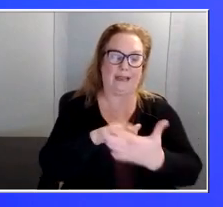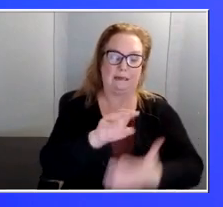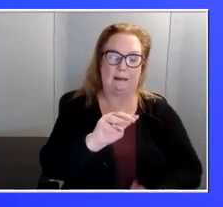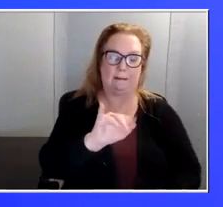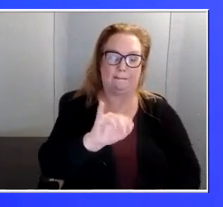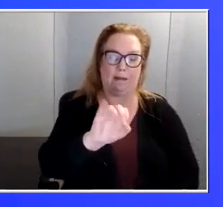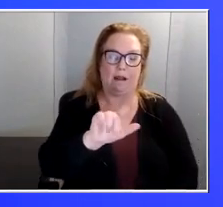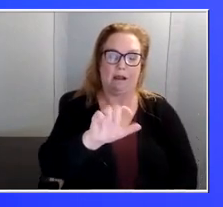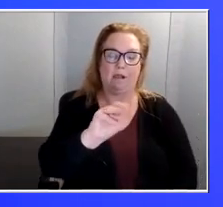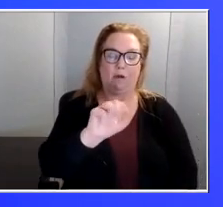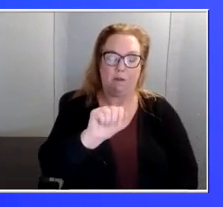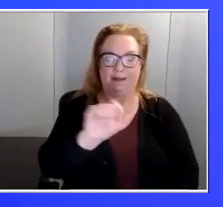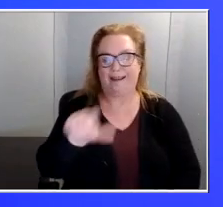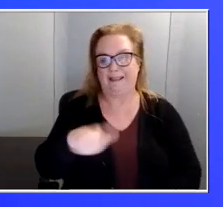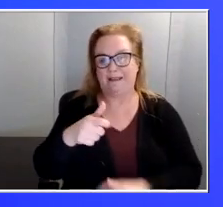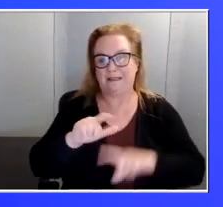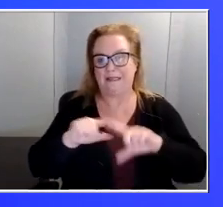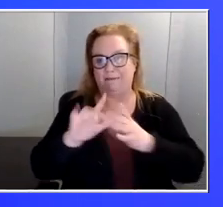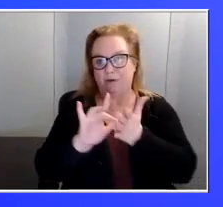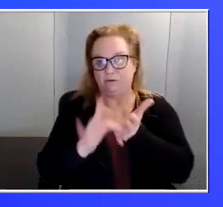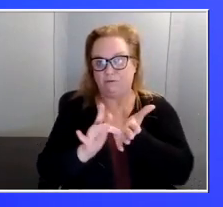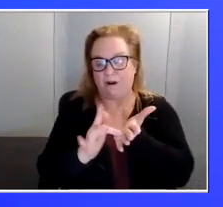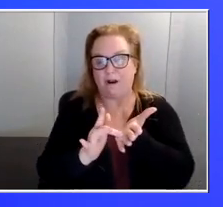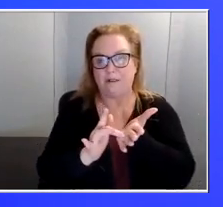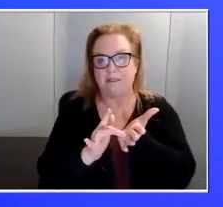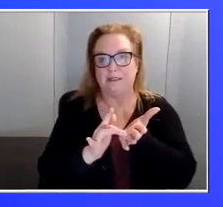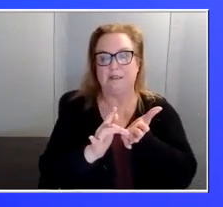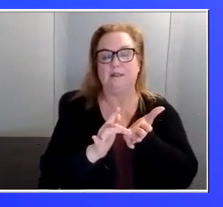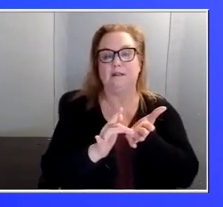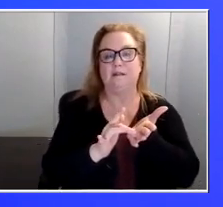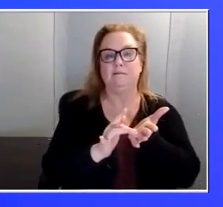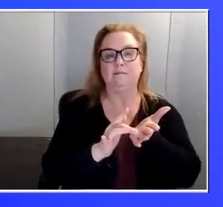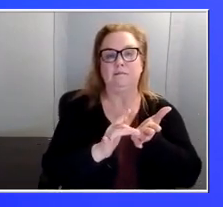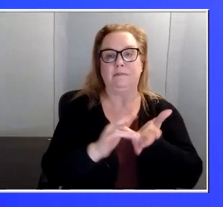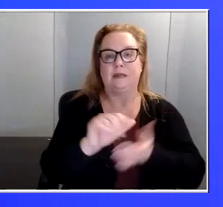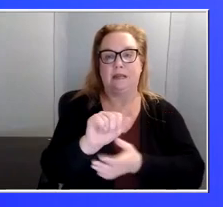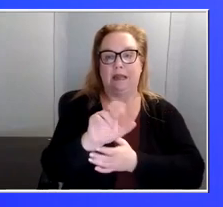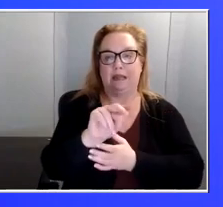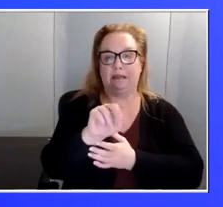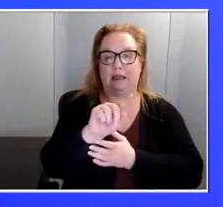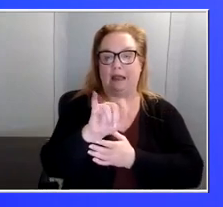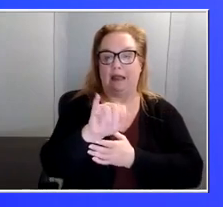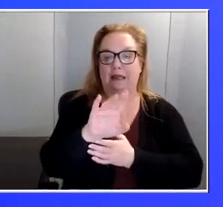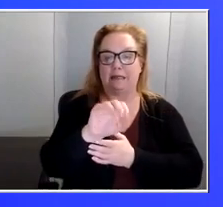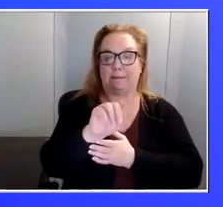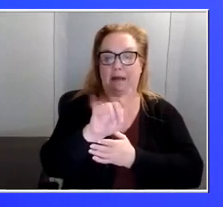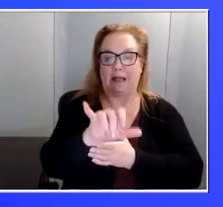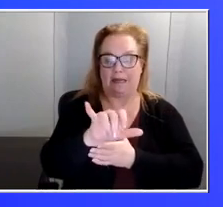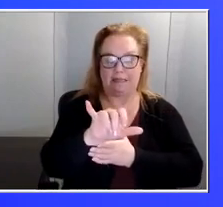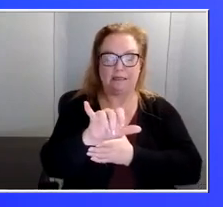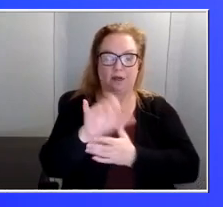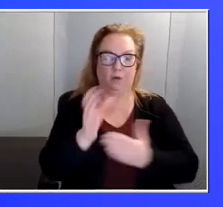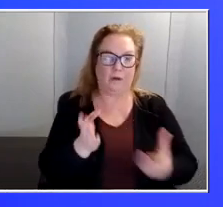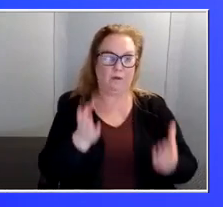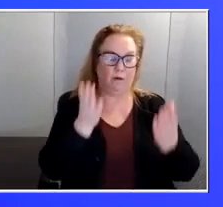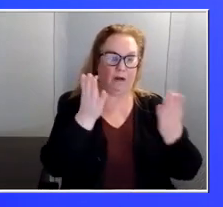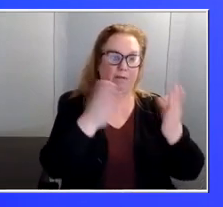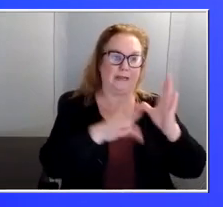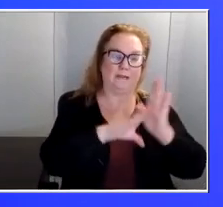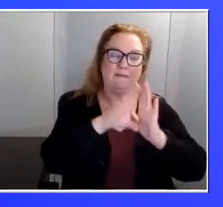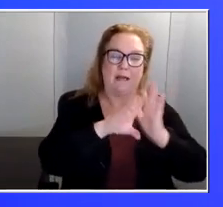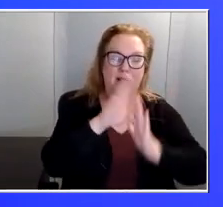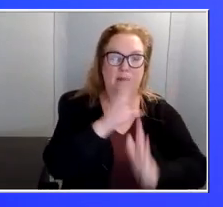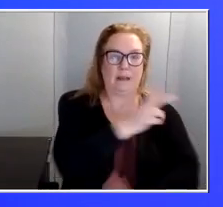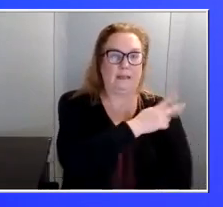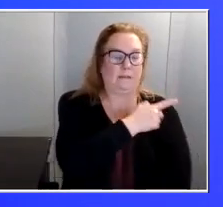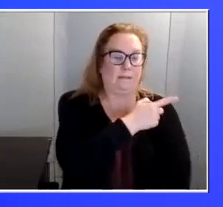modulatory drugs, the proteasome inhibitor, and the CD38 monoclonal antibodies. We highly recommend to kind of evaluate the patient that they should not